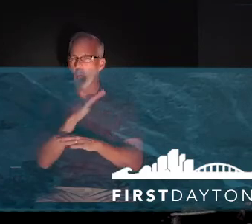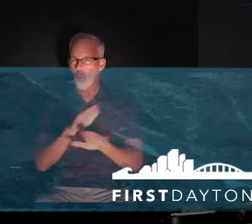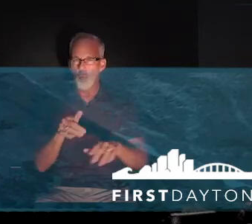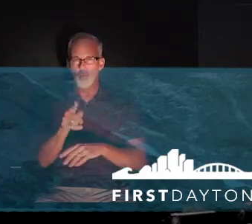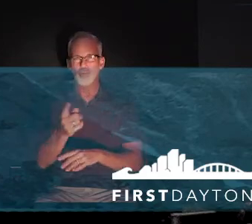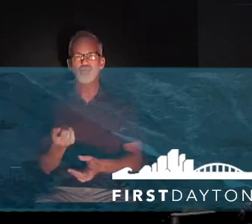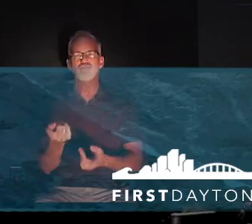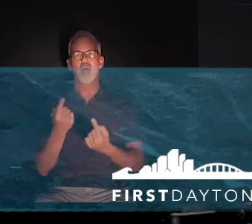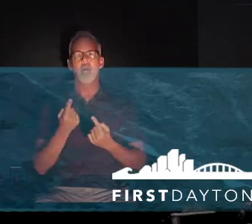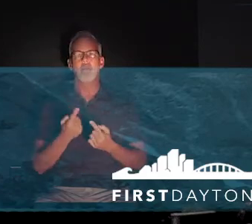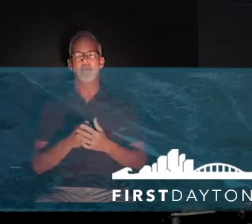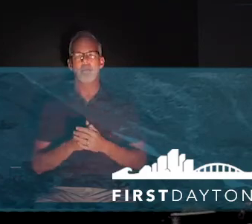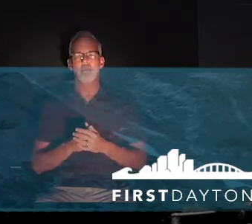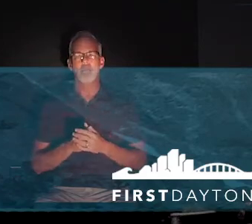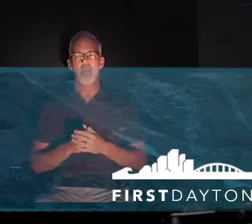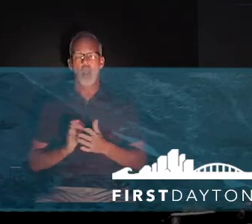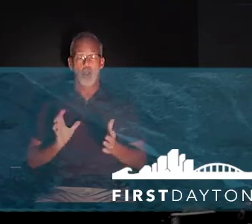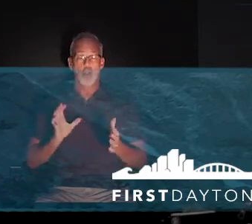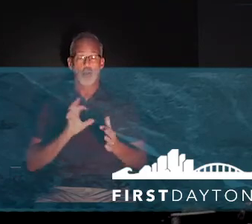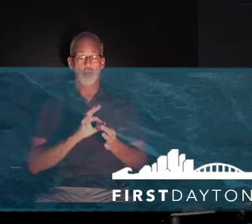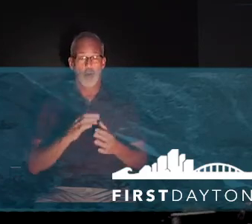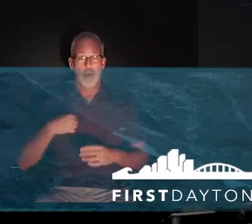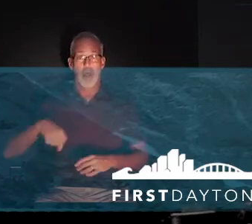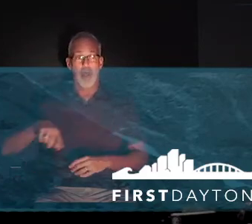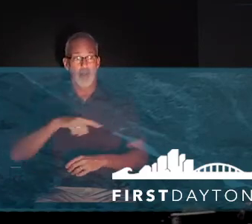come and join us